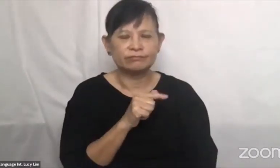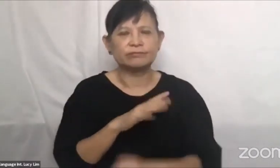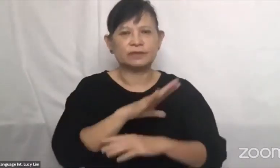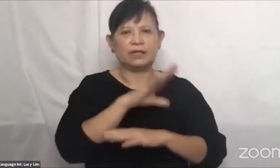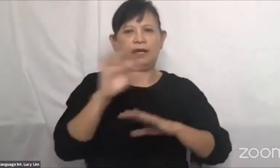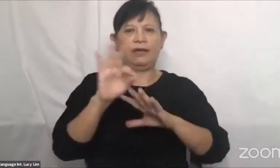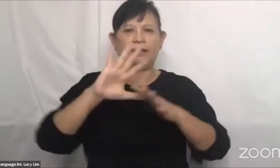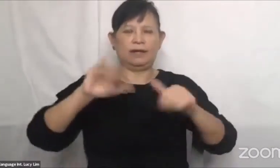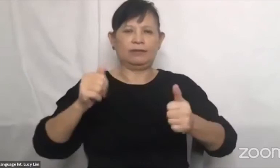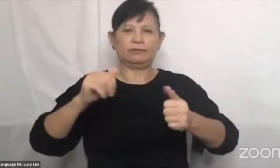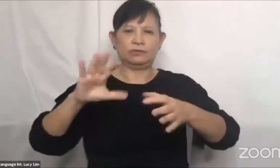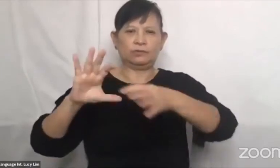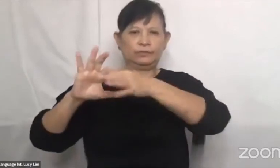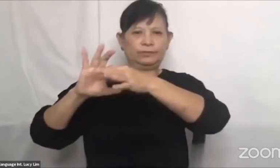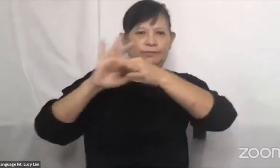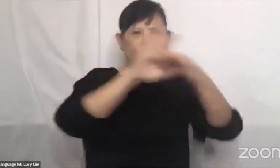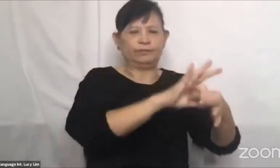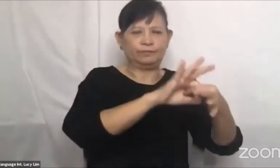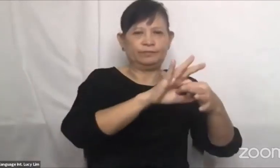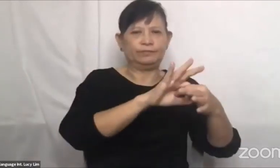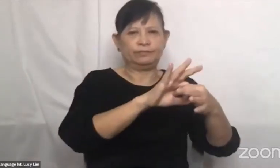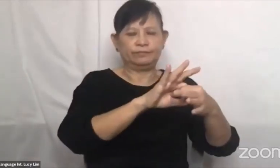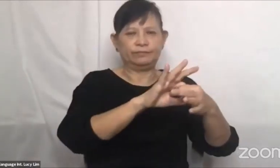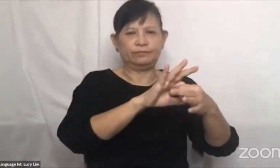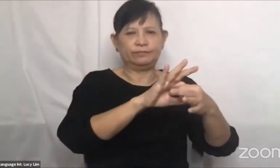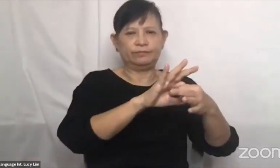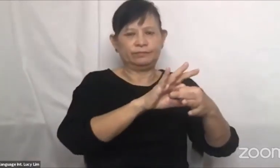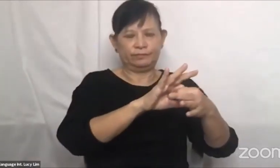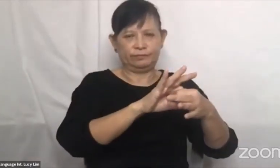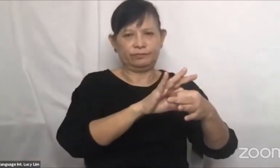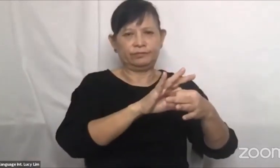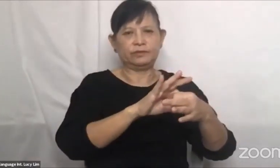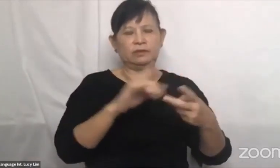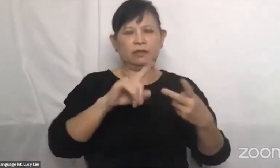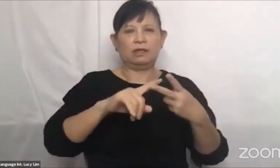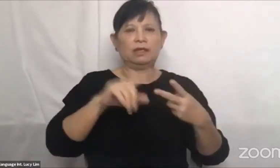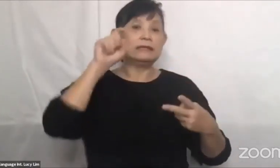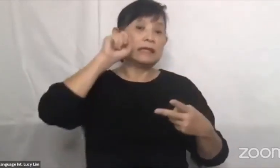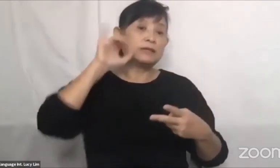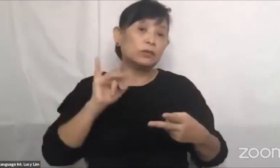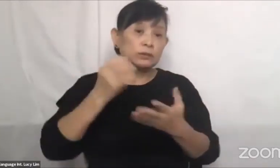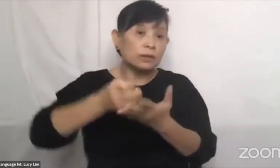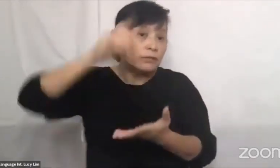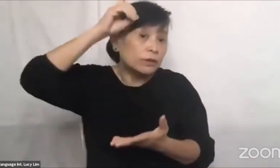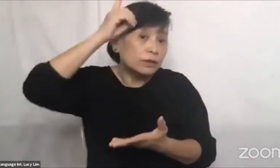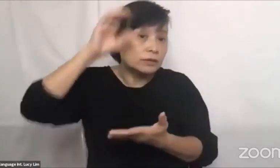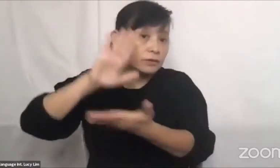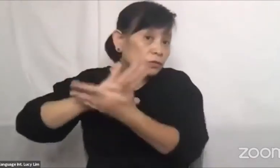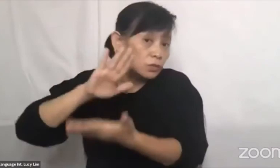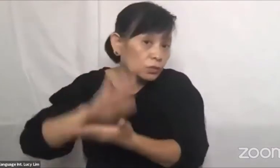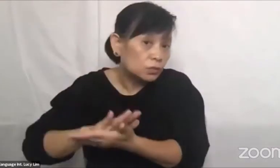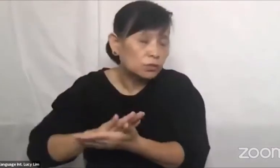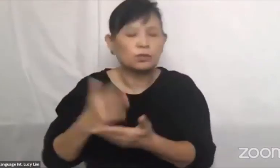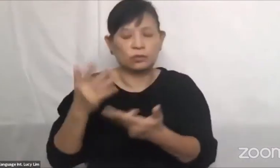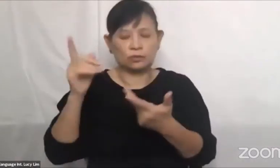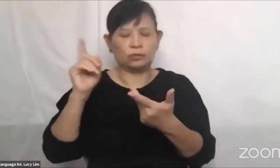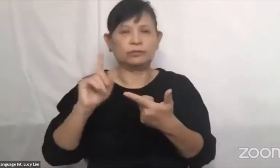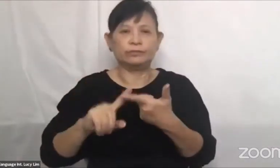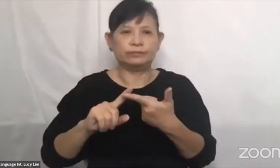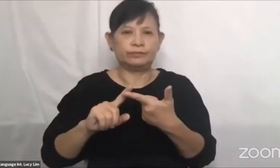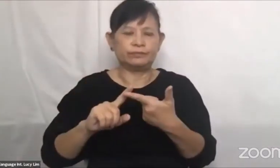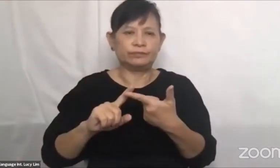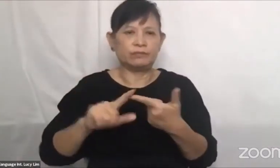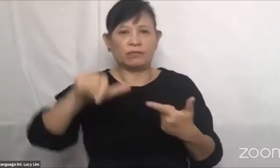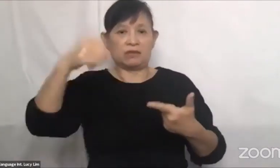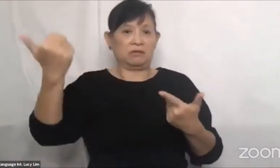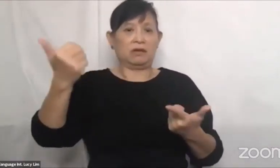incorporated early on through comprehensive sexuality education in the schools, or to any